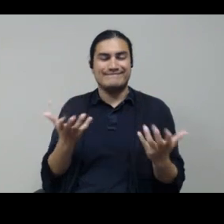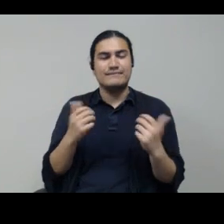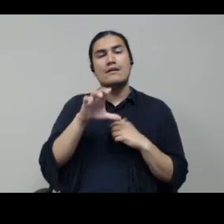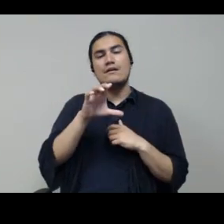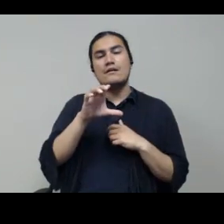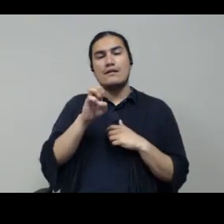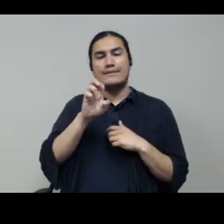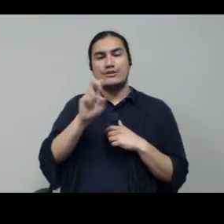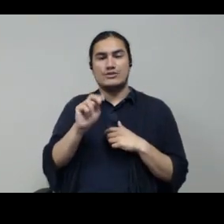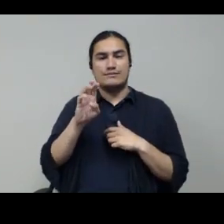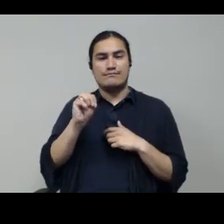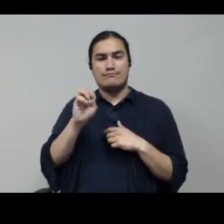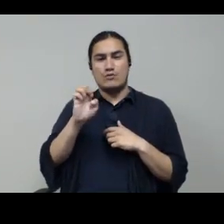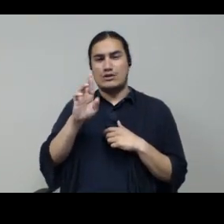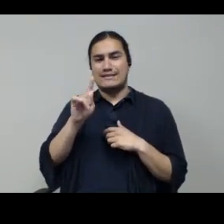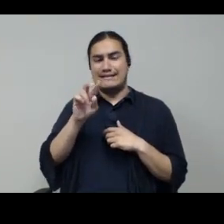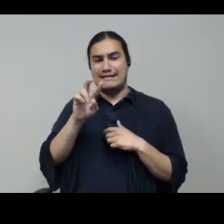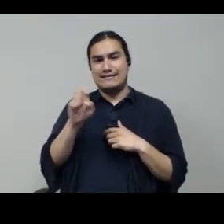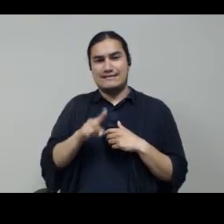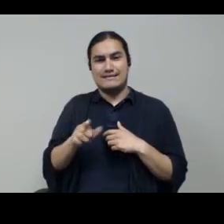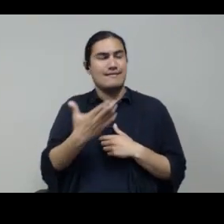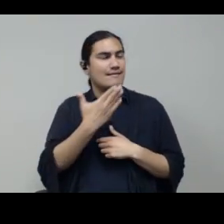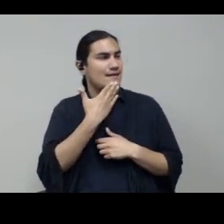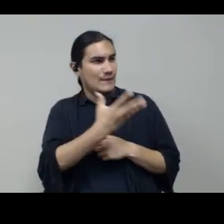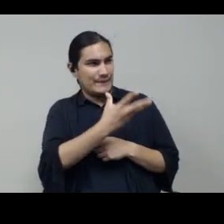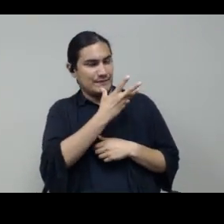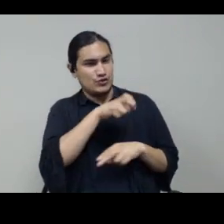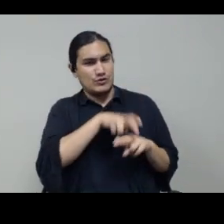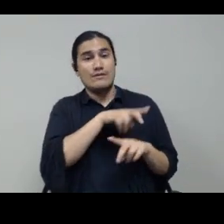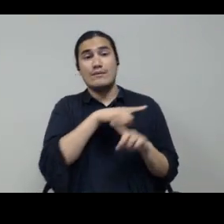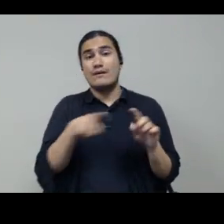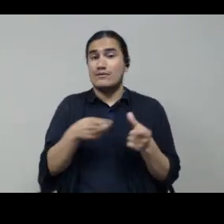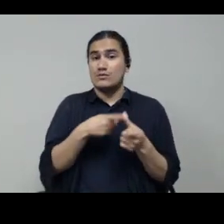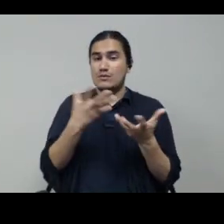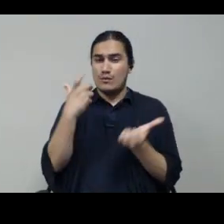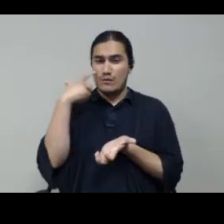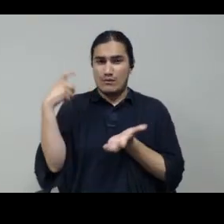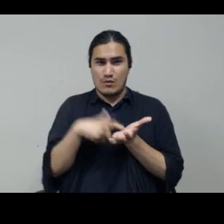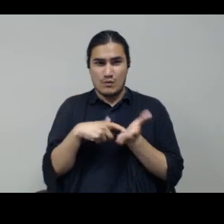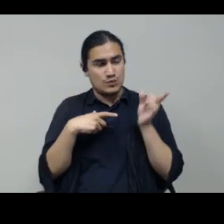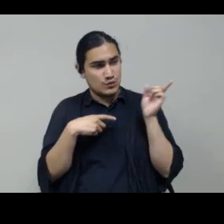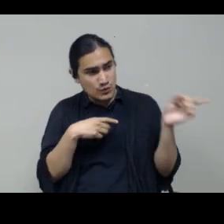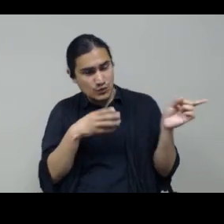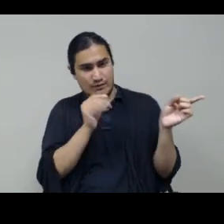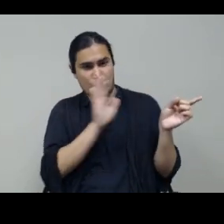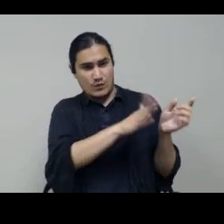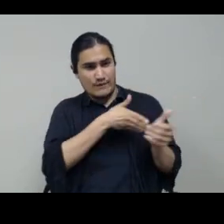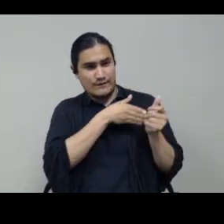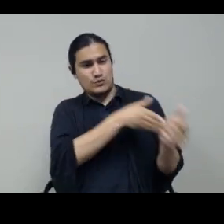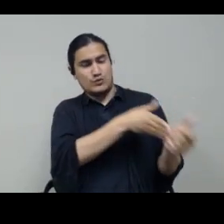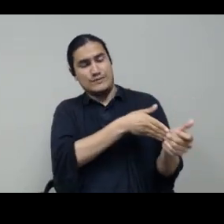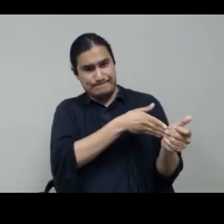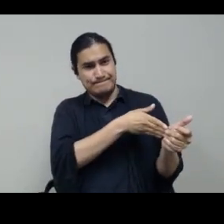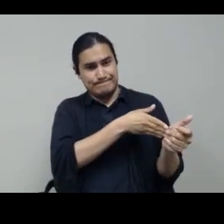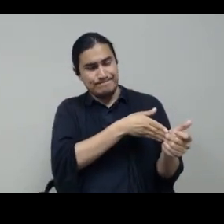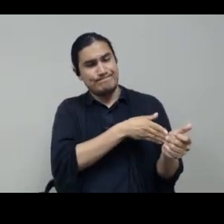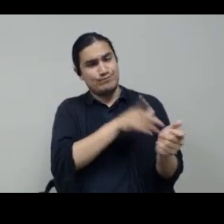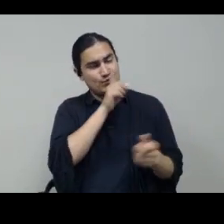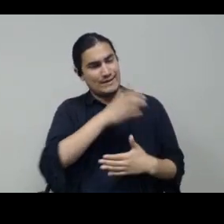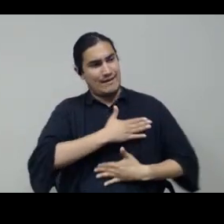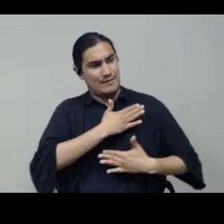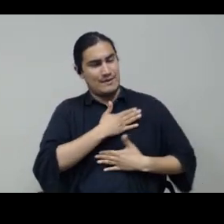Martinez. Thank you, Madam Chair. First off, I would just want to acknowledge you and your leadership, and I'm very happy that